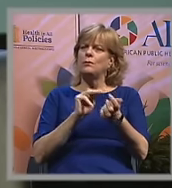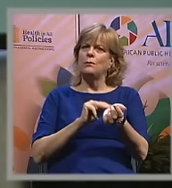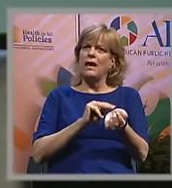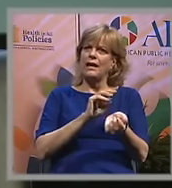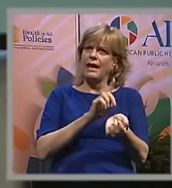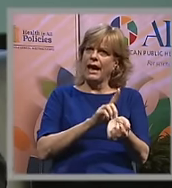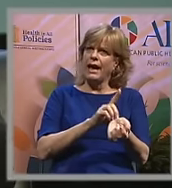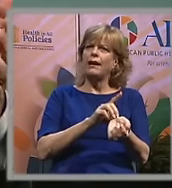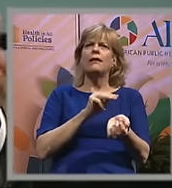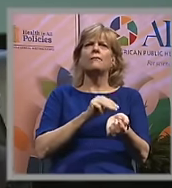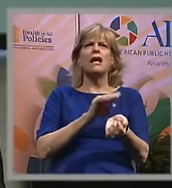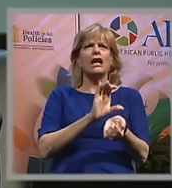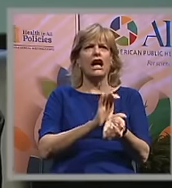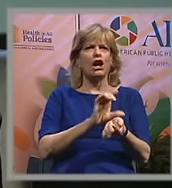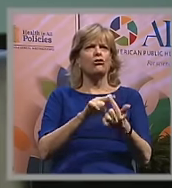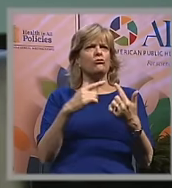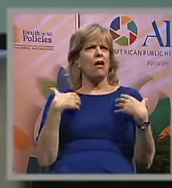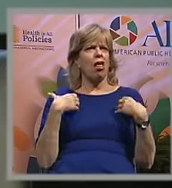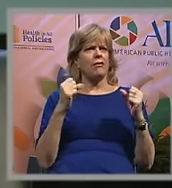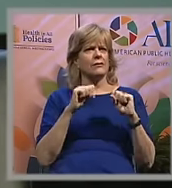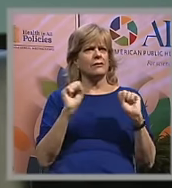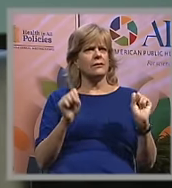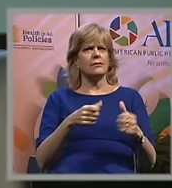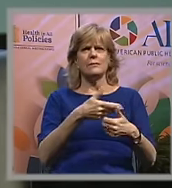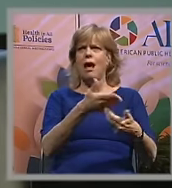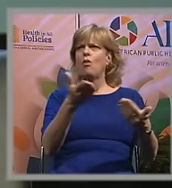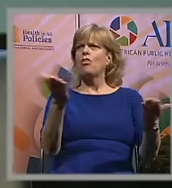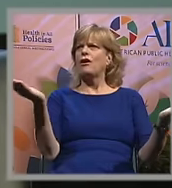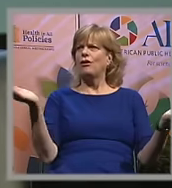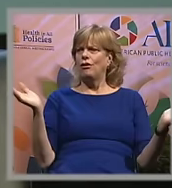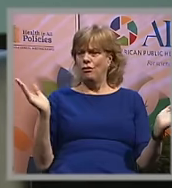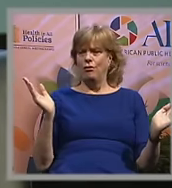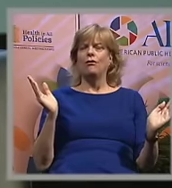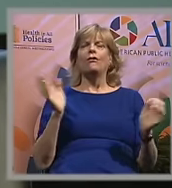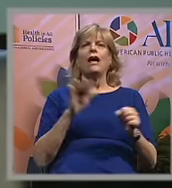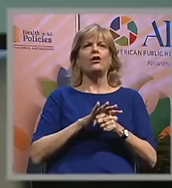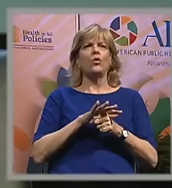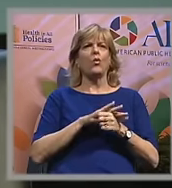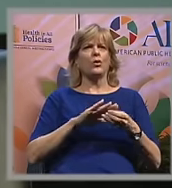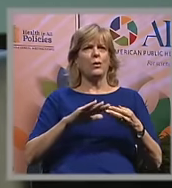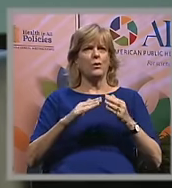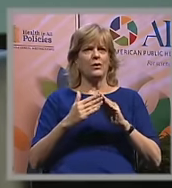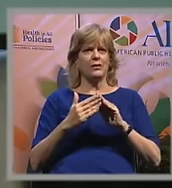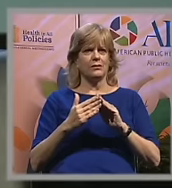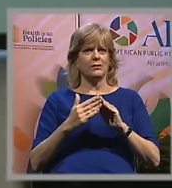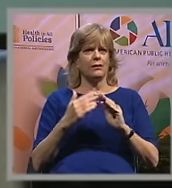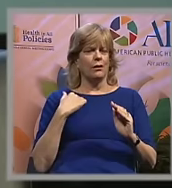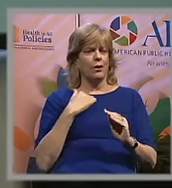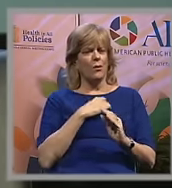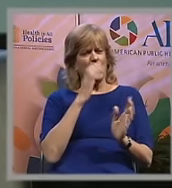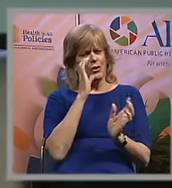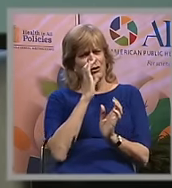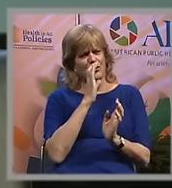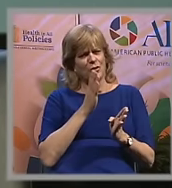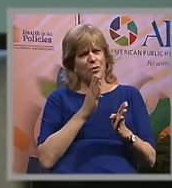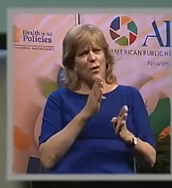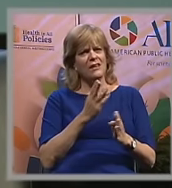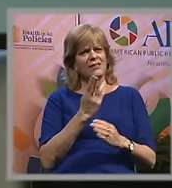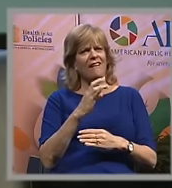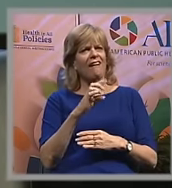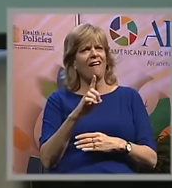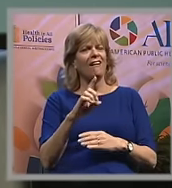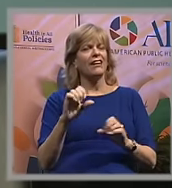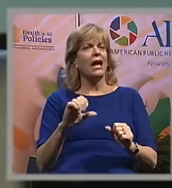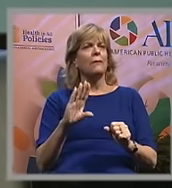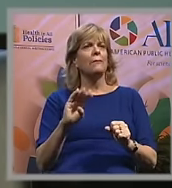Medicaid, to Medicare, to health systems out there in general and local communities. And we're looking for ways that HUD can be even